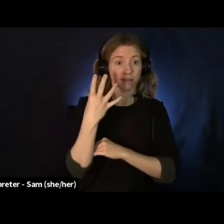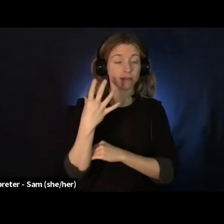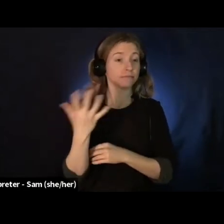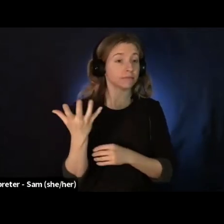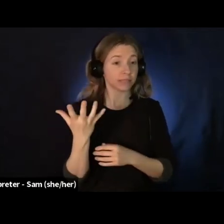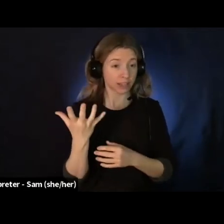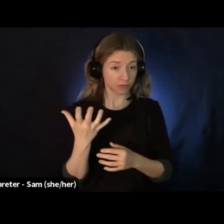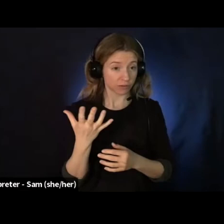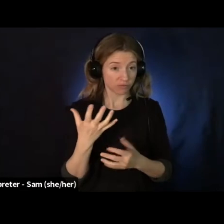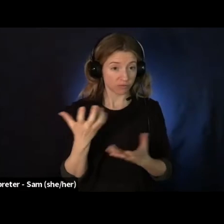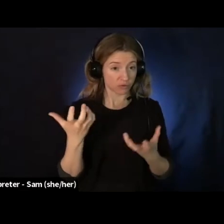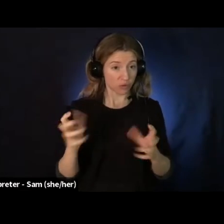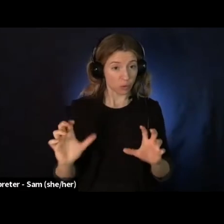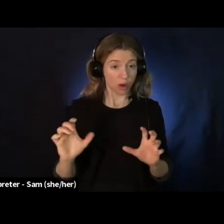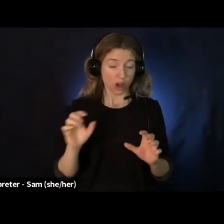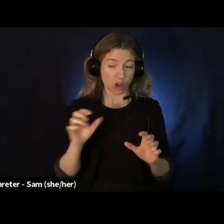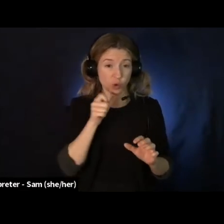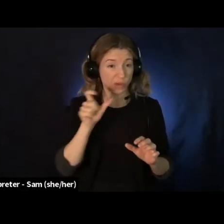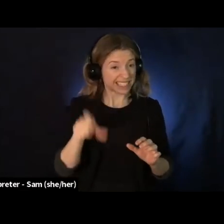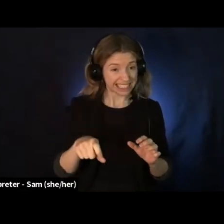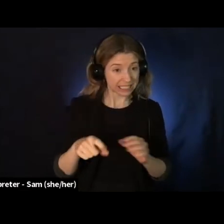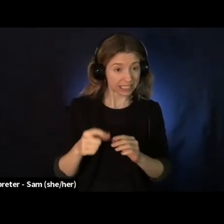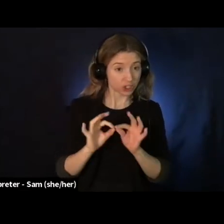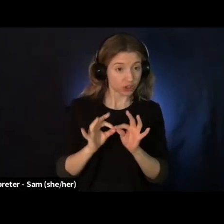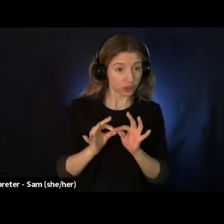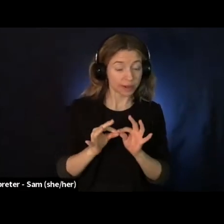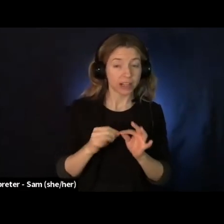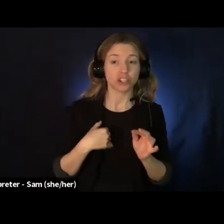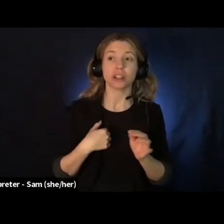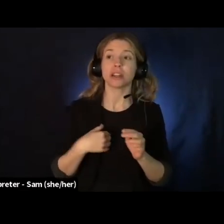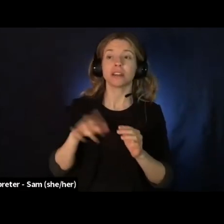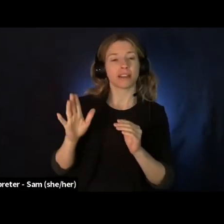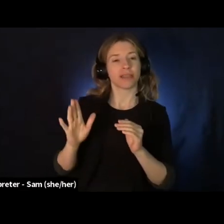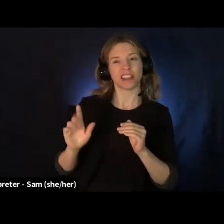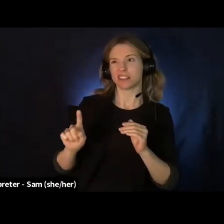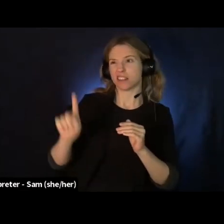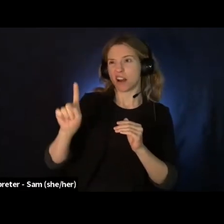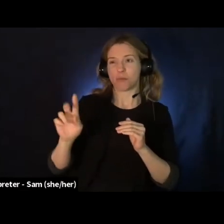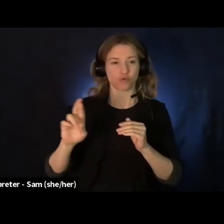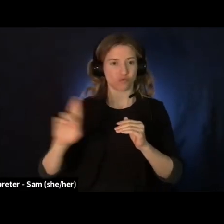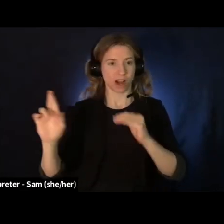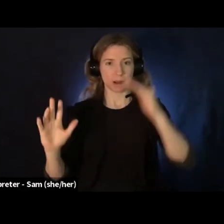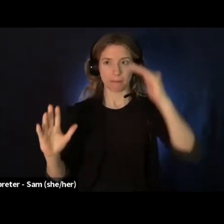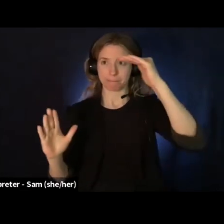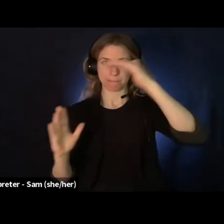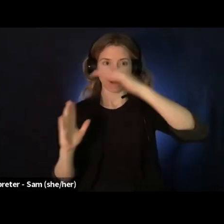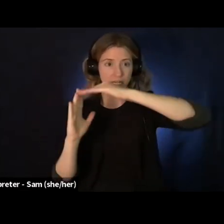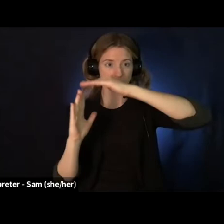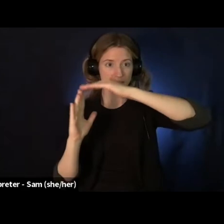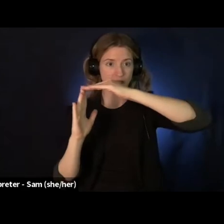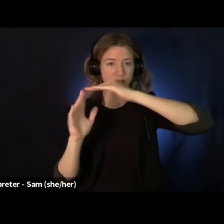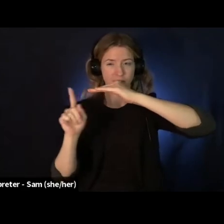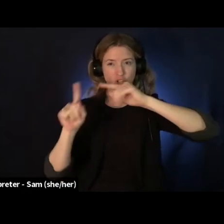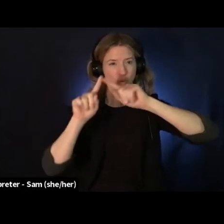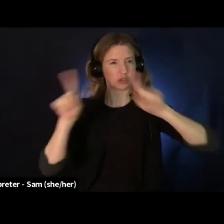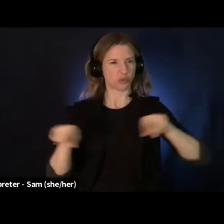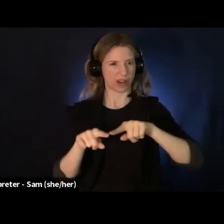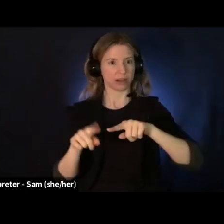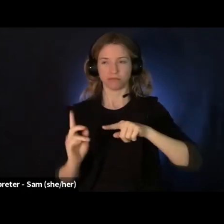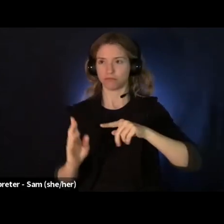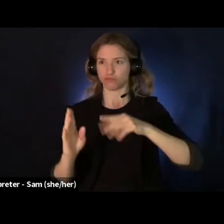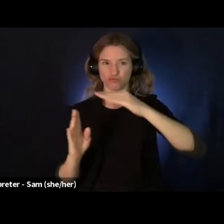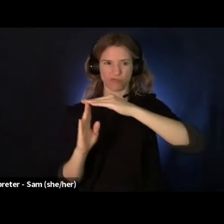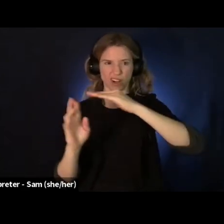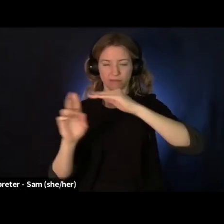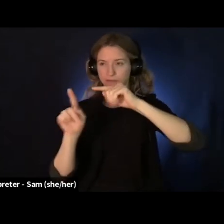see everyone in the space, I invite you to click the top right button in your screen. It should say view, and there